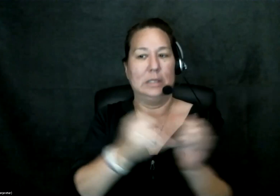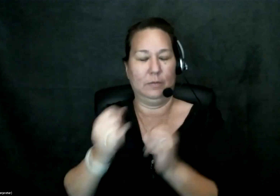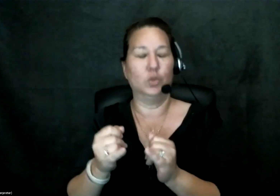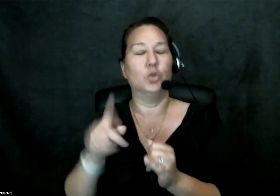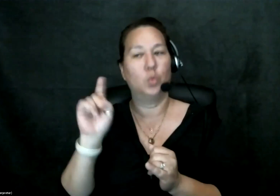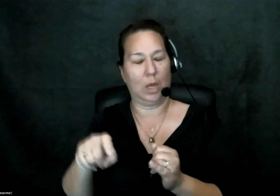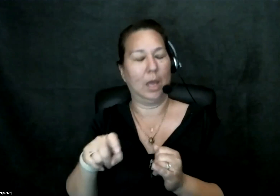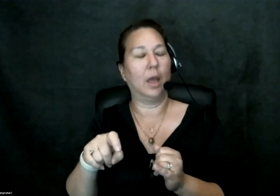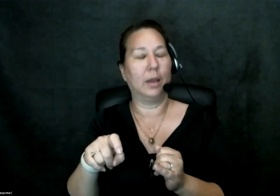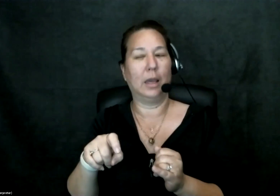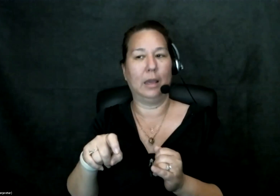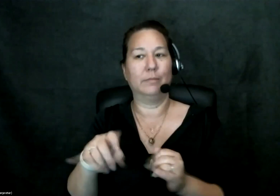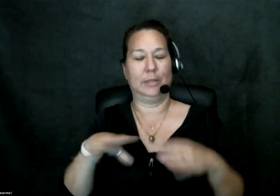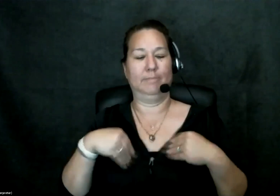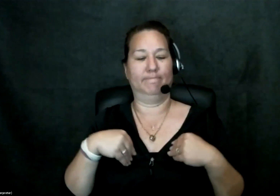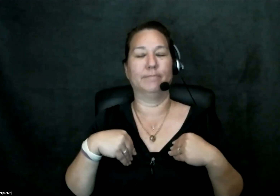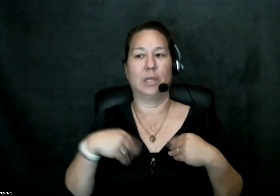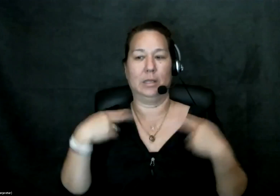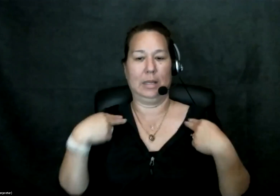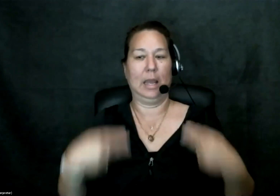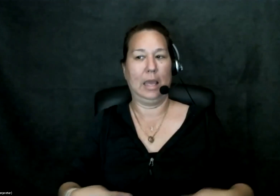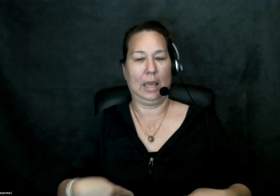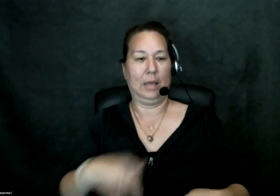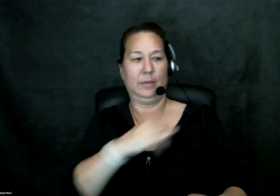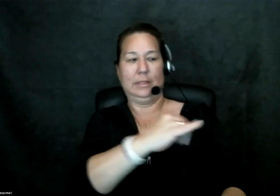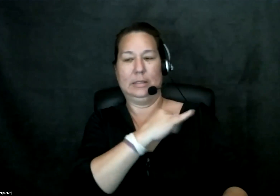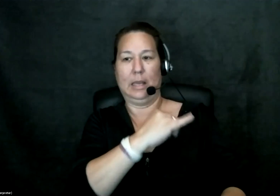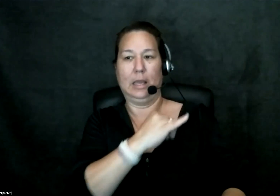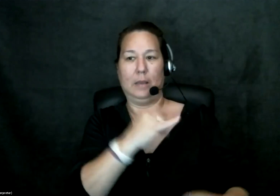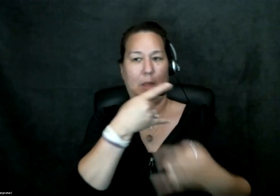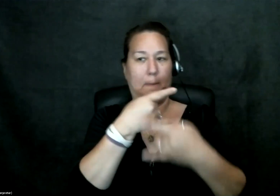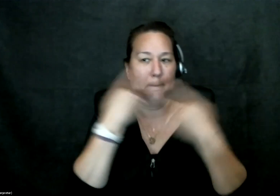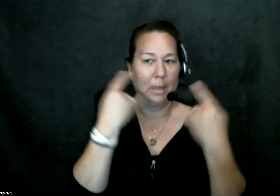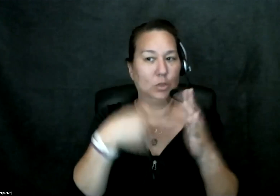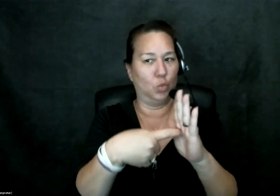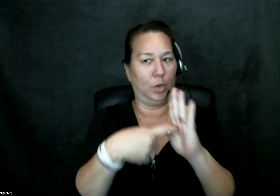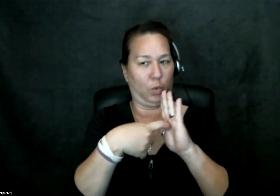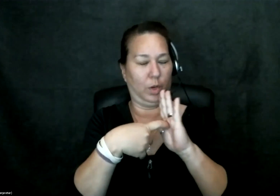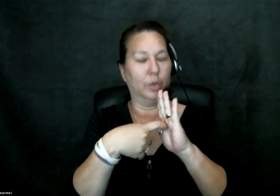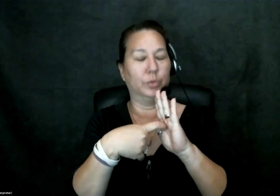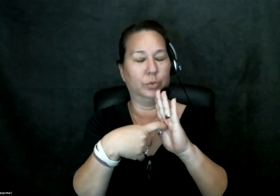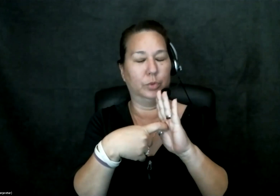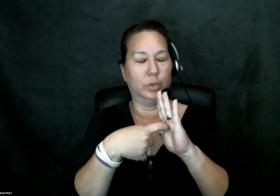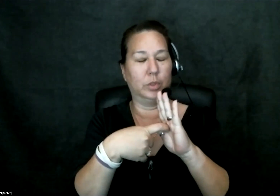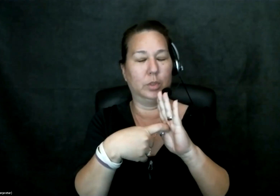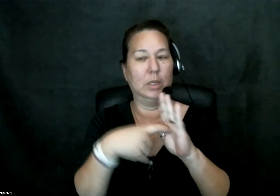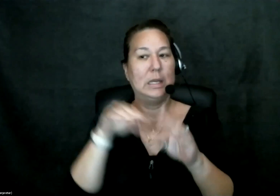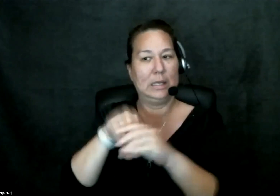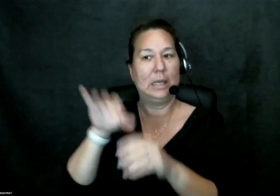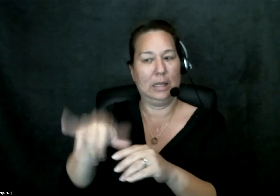the standards of healthcare settings where masks will be required in those settings.